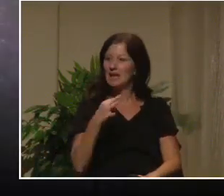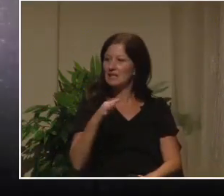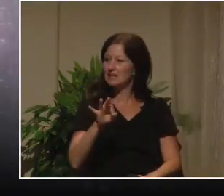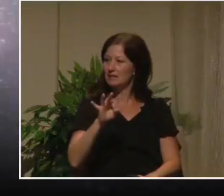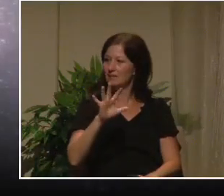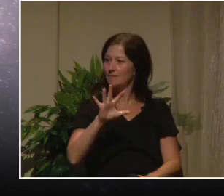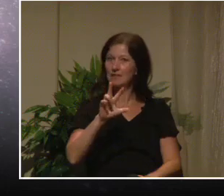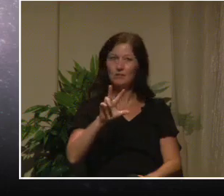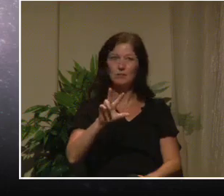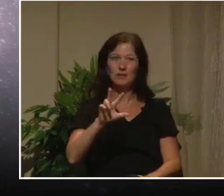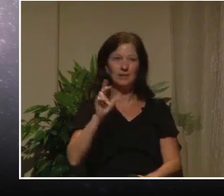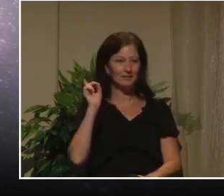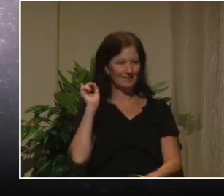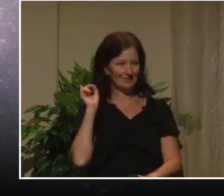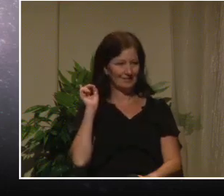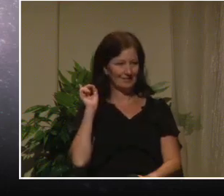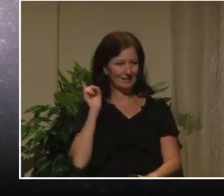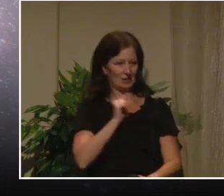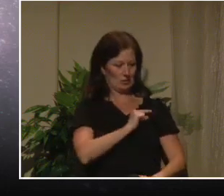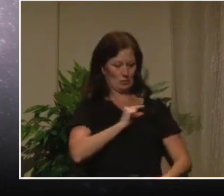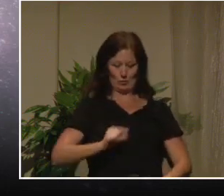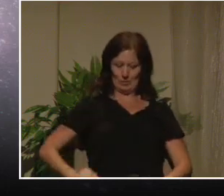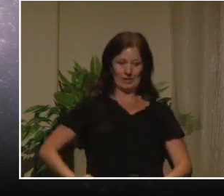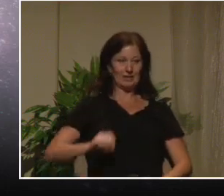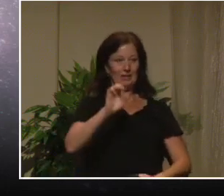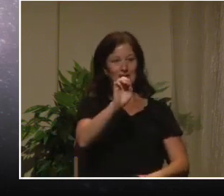1953, at the coronation of Queen Elizabeth,